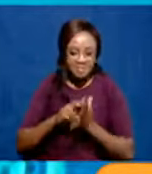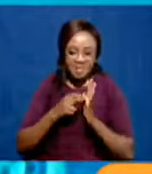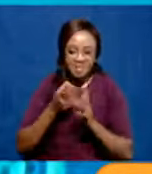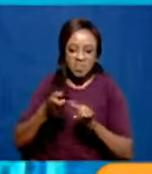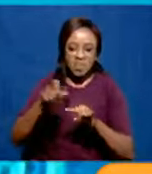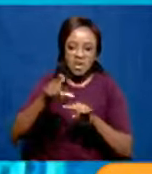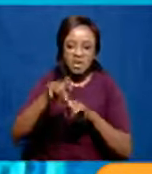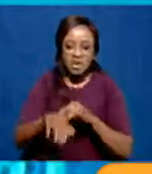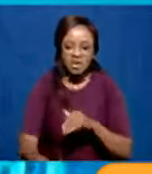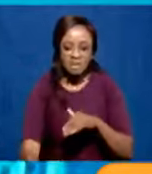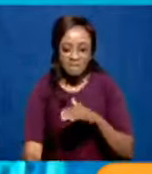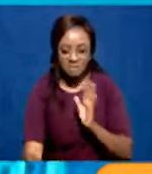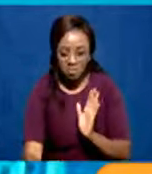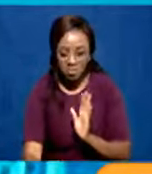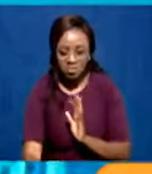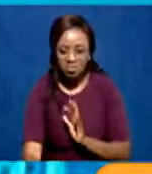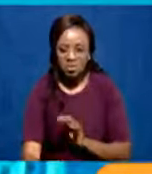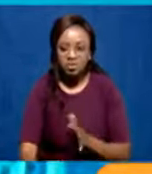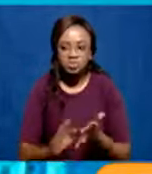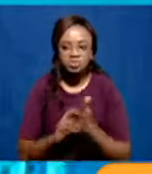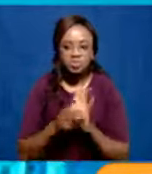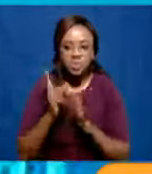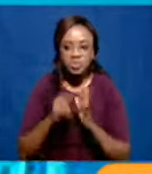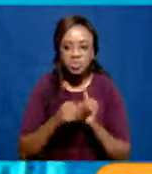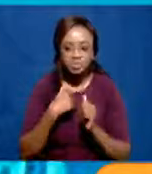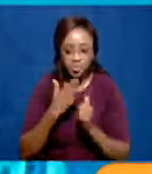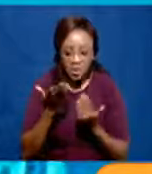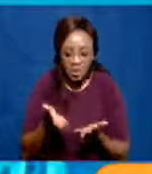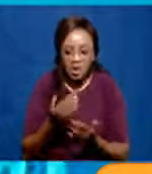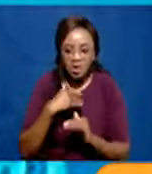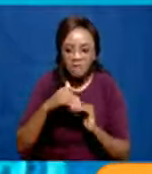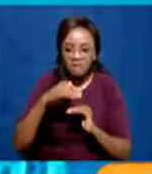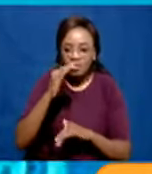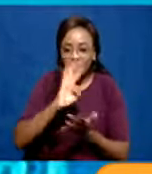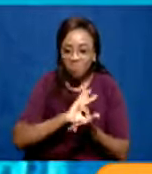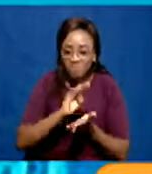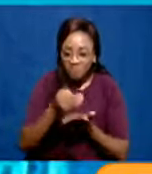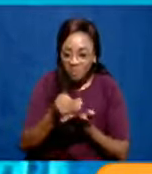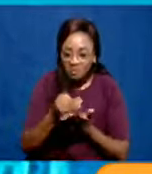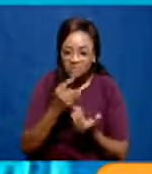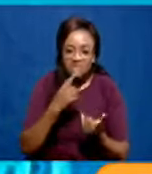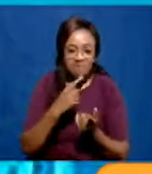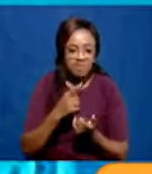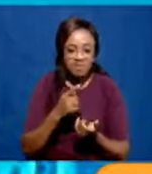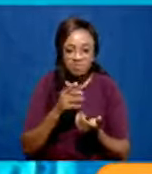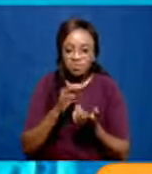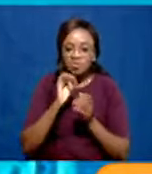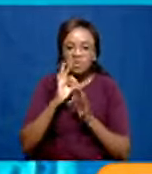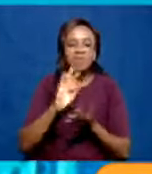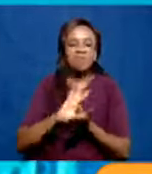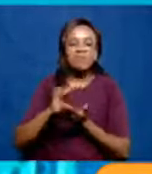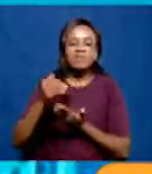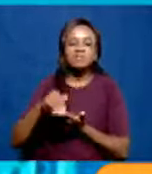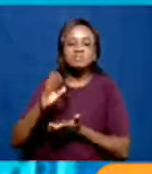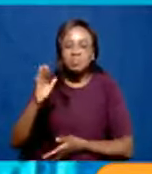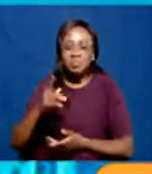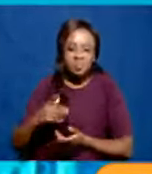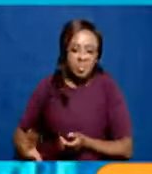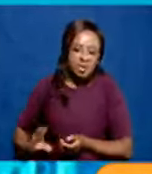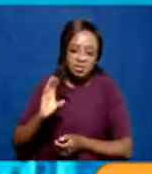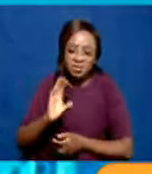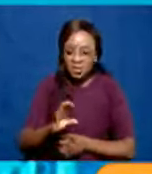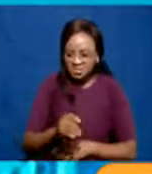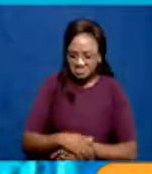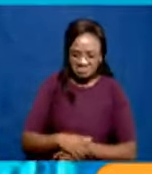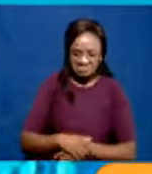summary, there are more funds that have been availed, so out-of-pocket expenditure cannot go up unless you're telling me that total health expenditure in the country has gone up. Mm-hmm. If the